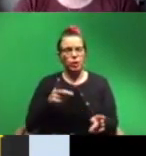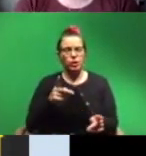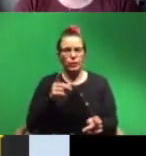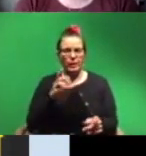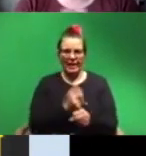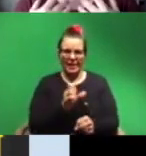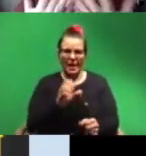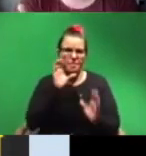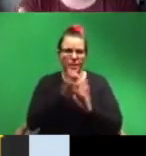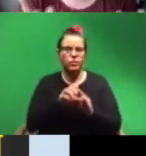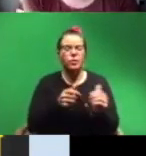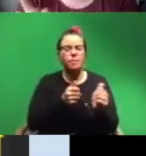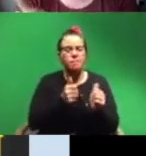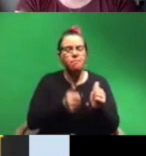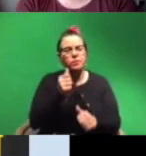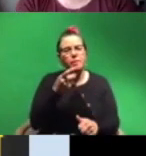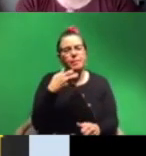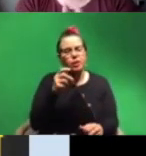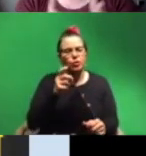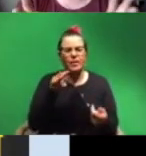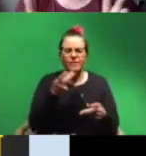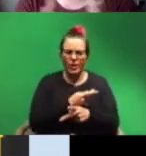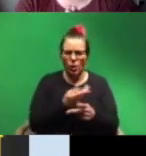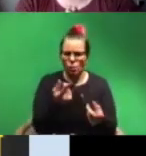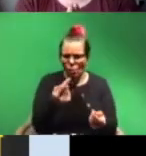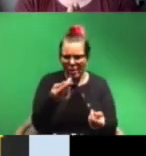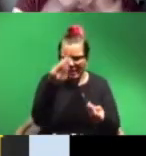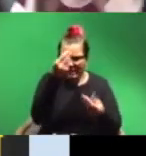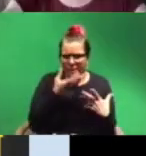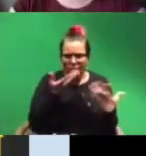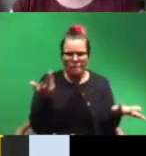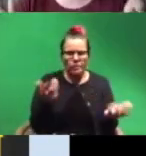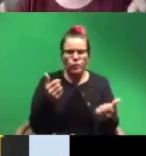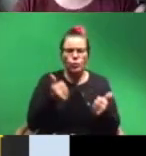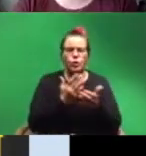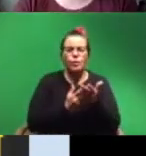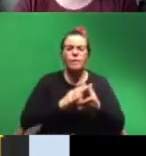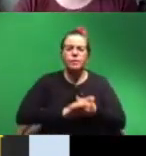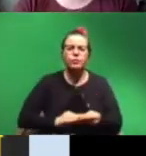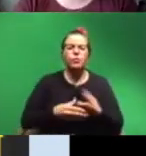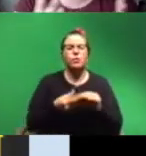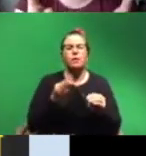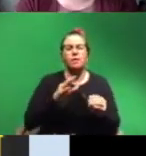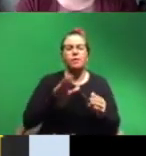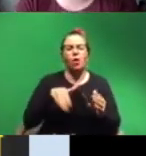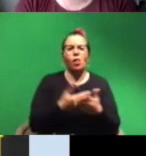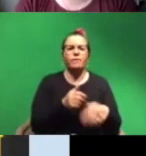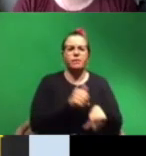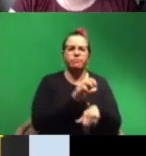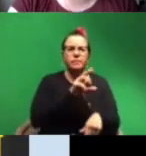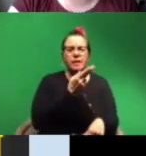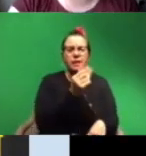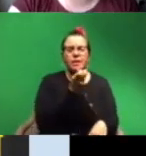lot of my PhD has been trying to figure out what that tells me and what part of the story of the whole of the Himalayas this kyanite grain